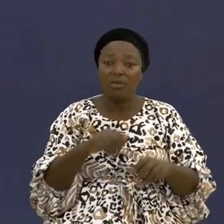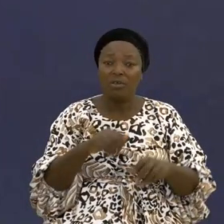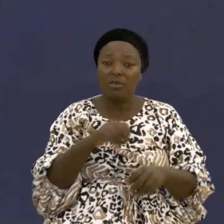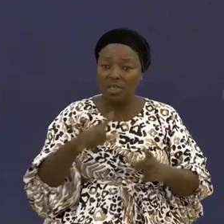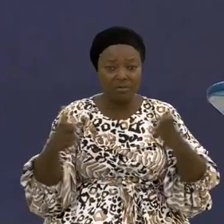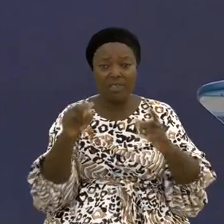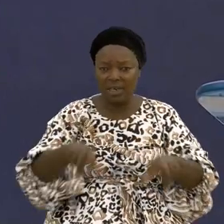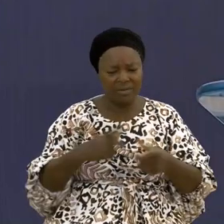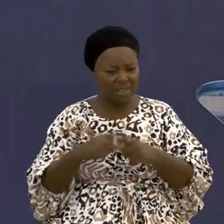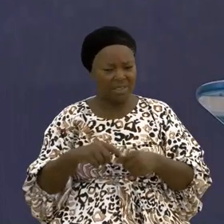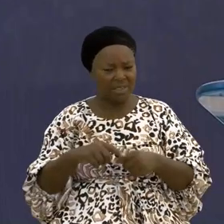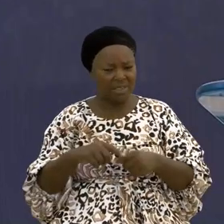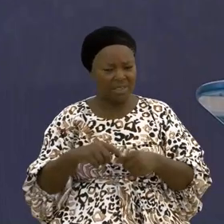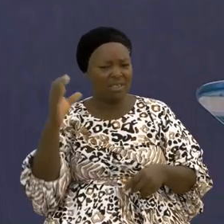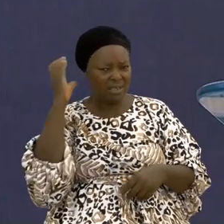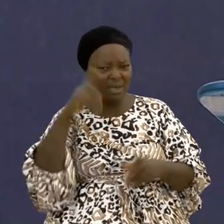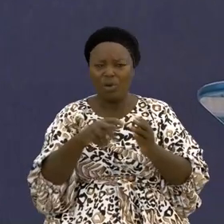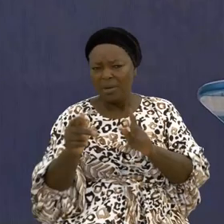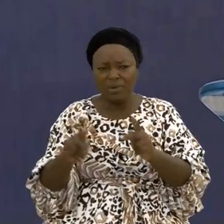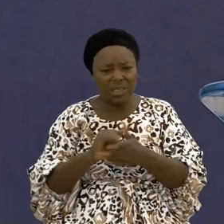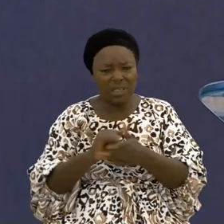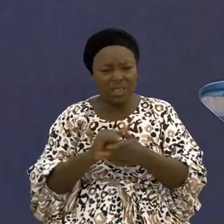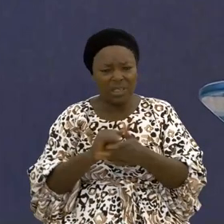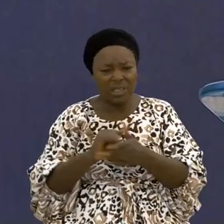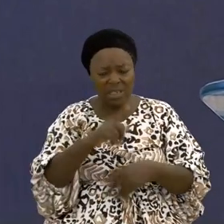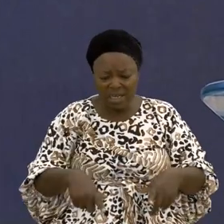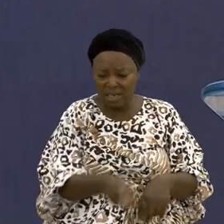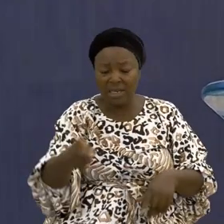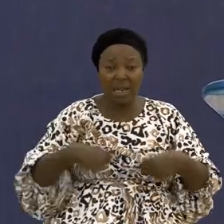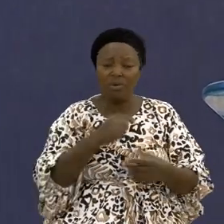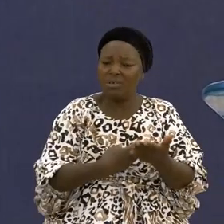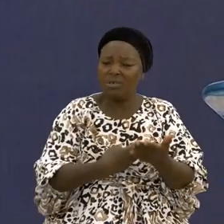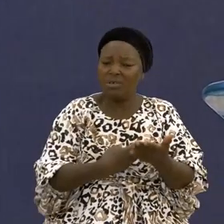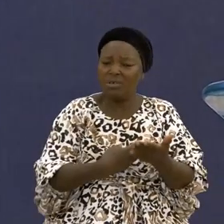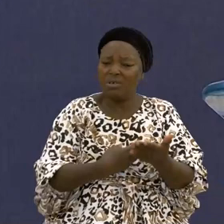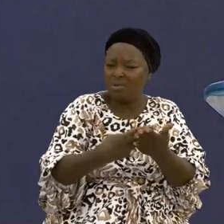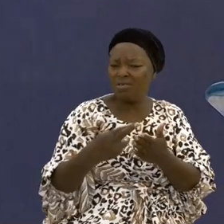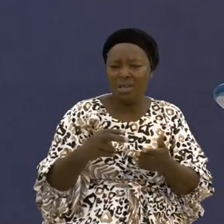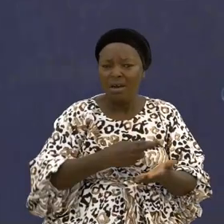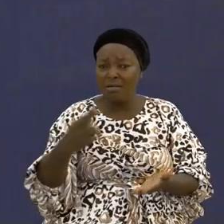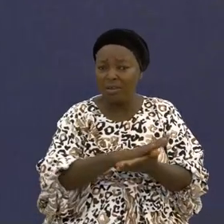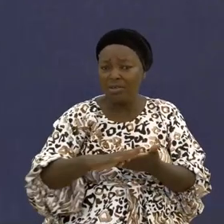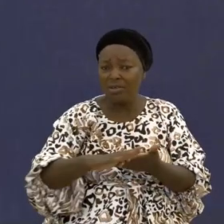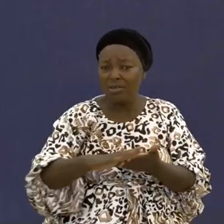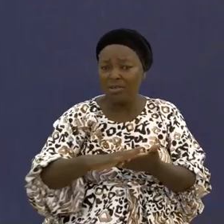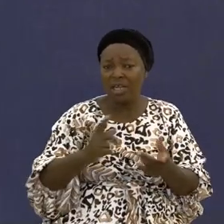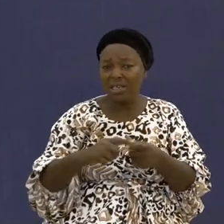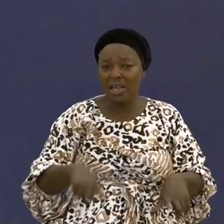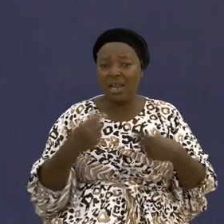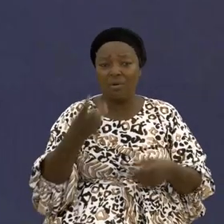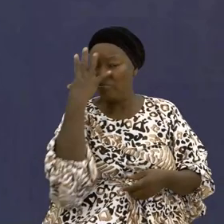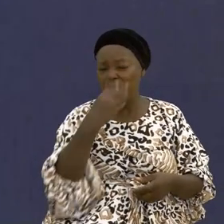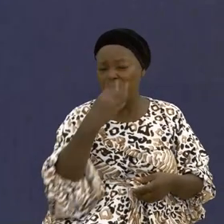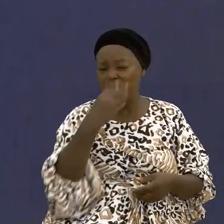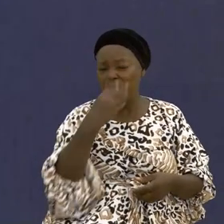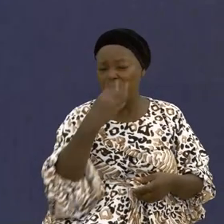lives were clean. Their lives were righteous. Their lives were beautiful. Their lives shone